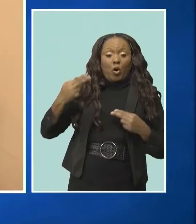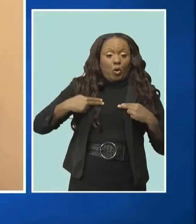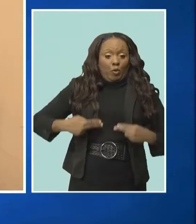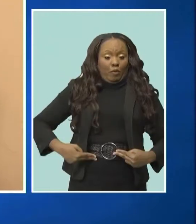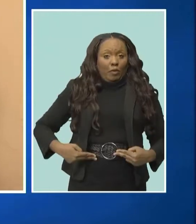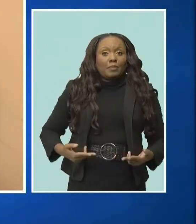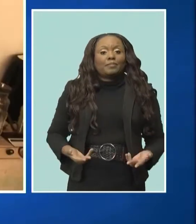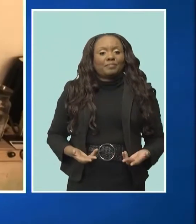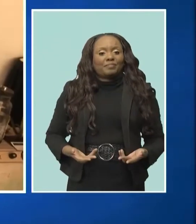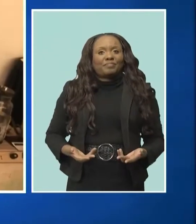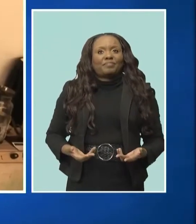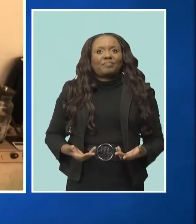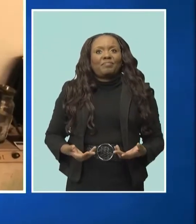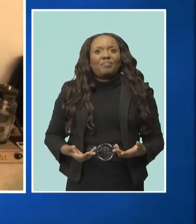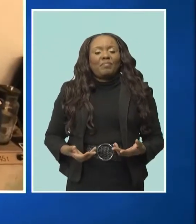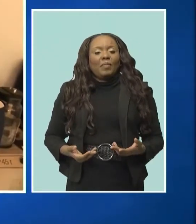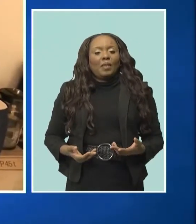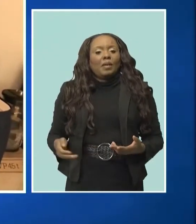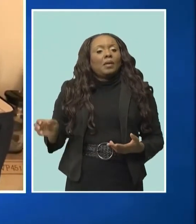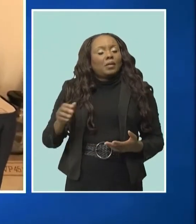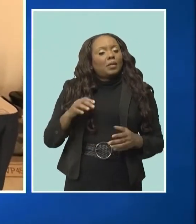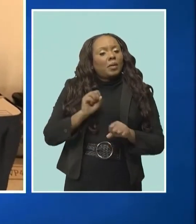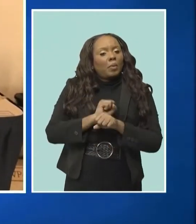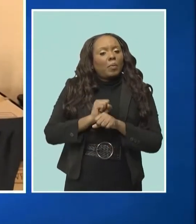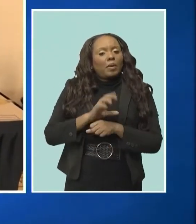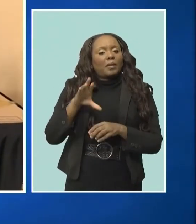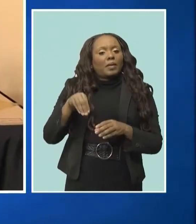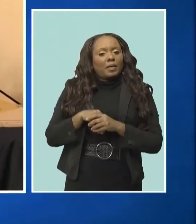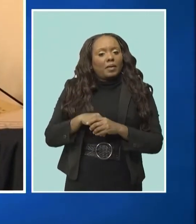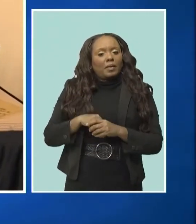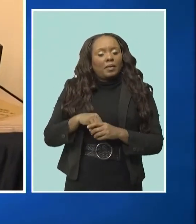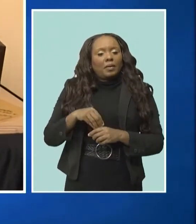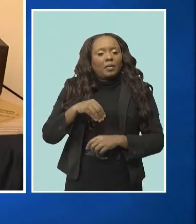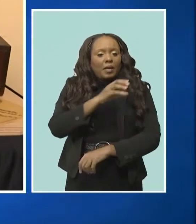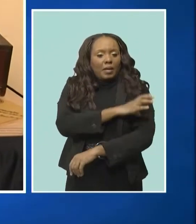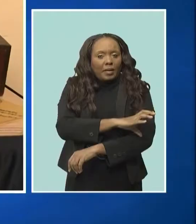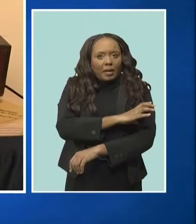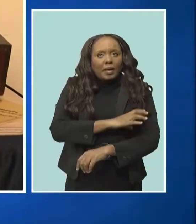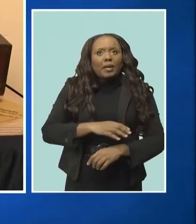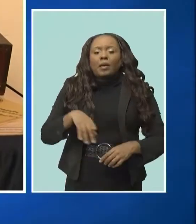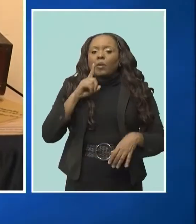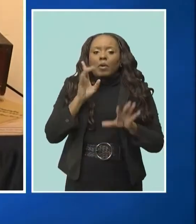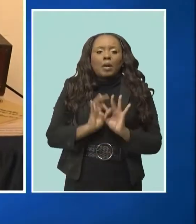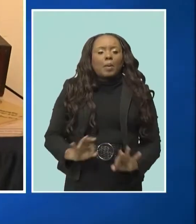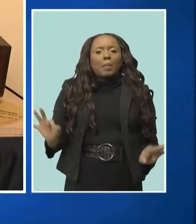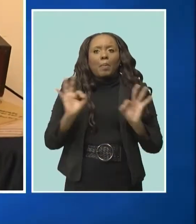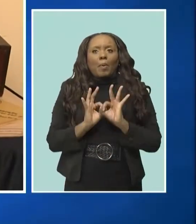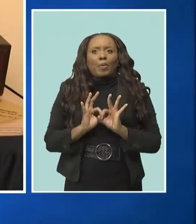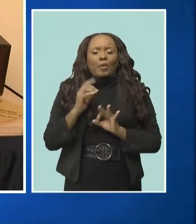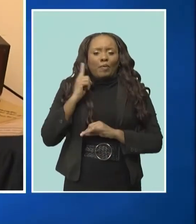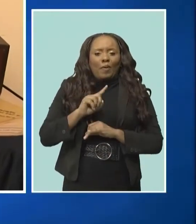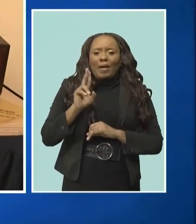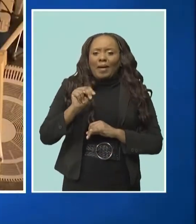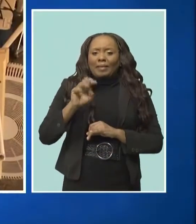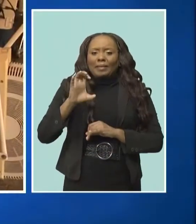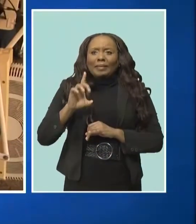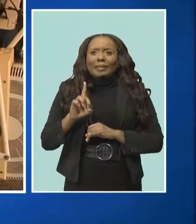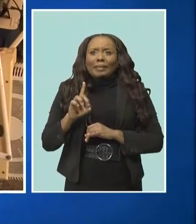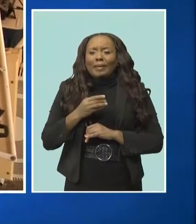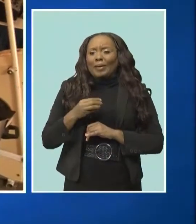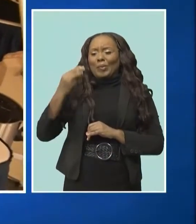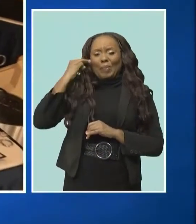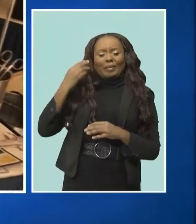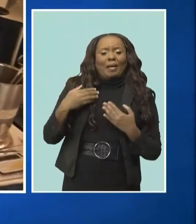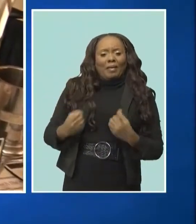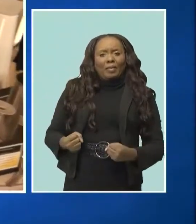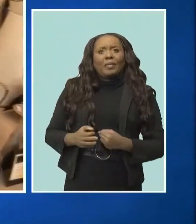who is within the polyclinic system, noted that it is a key aspect in the care of NCD and mental health patients. According to her, it